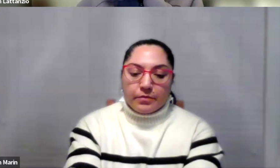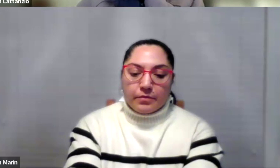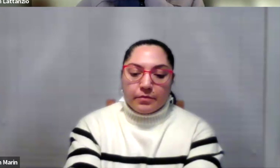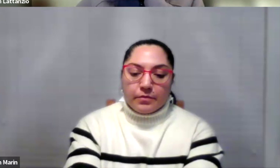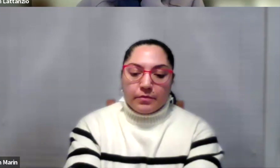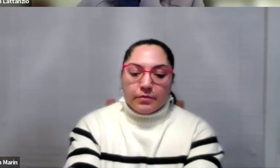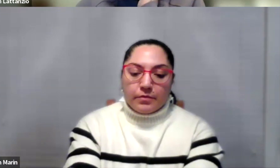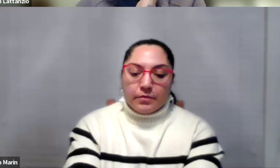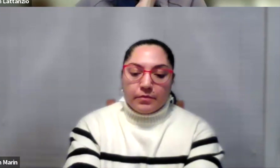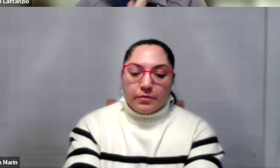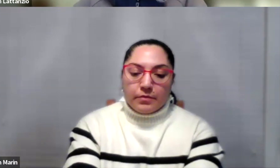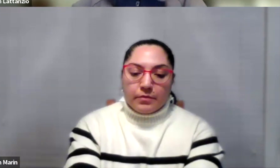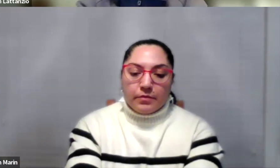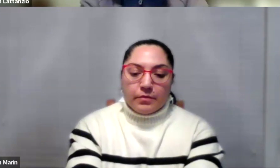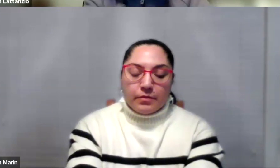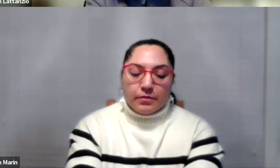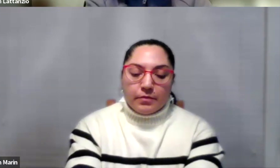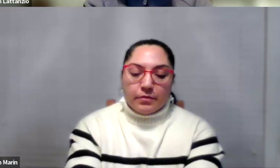Where is it?